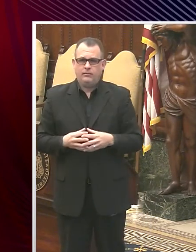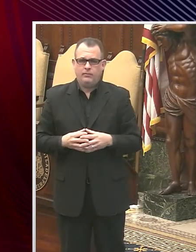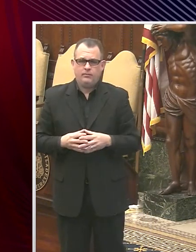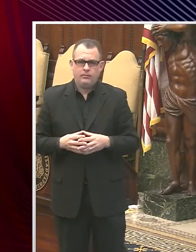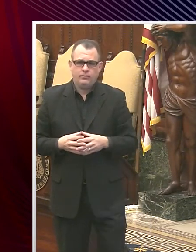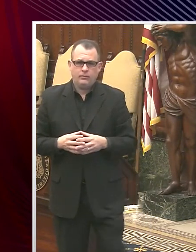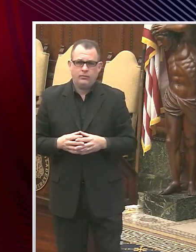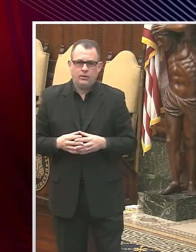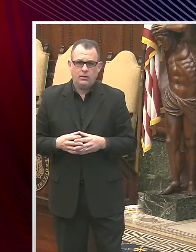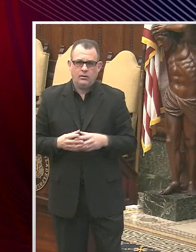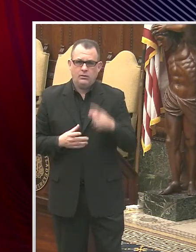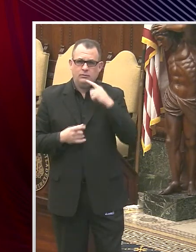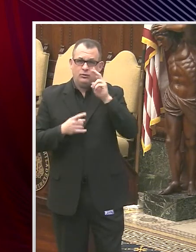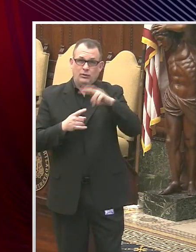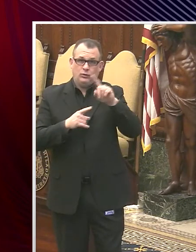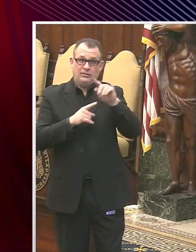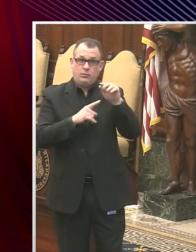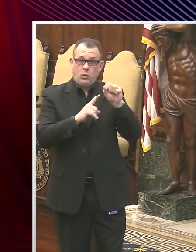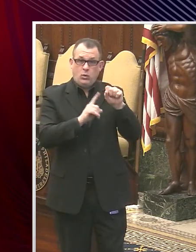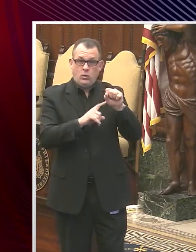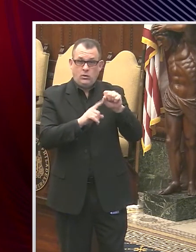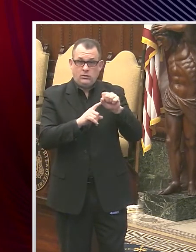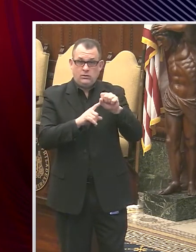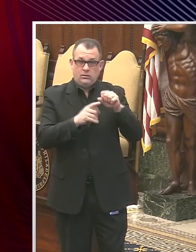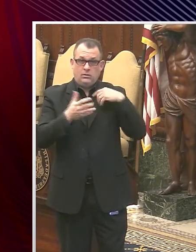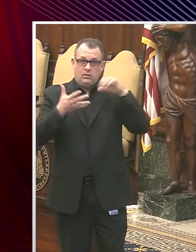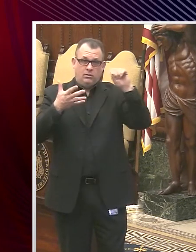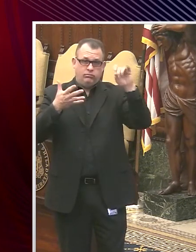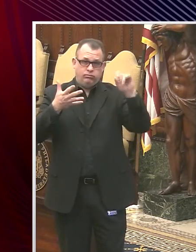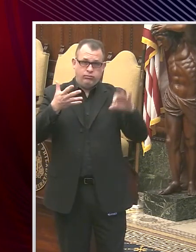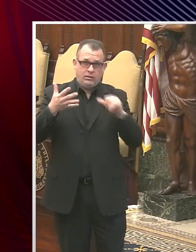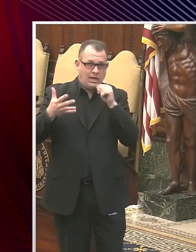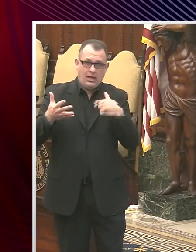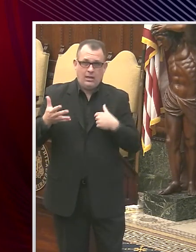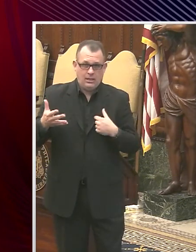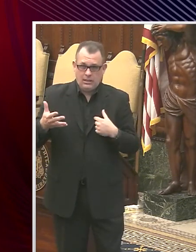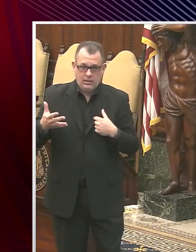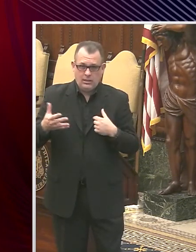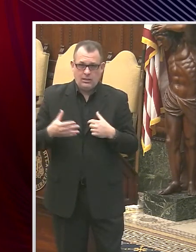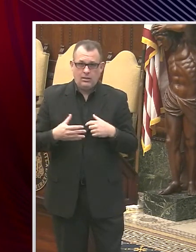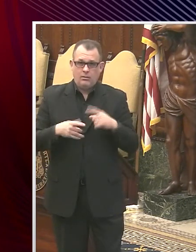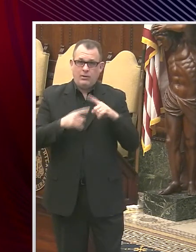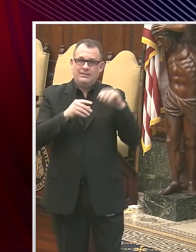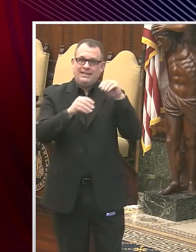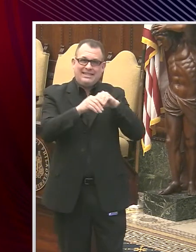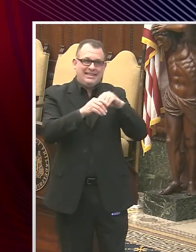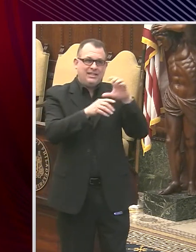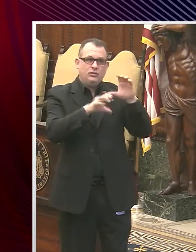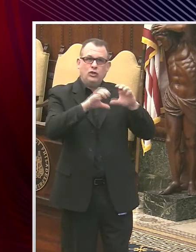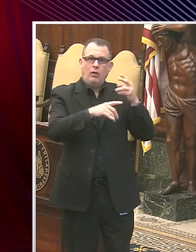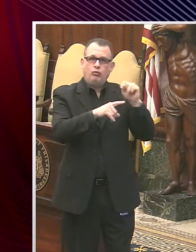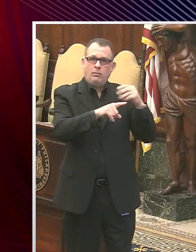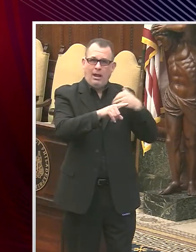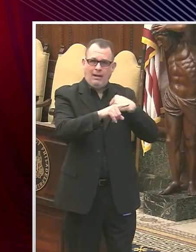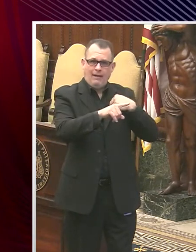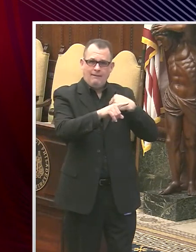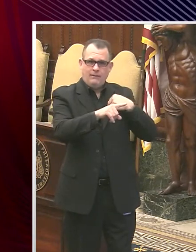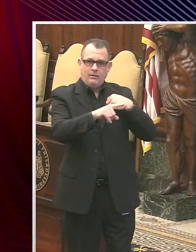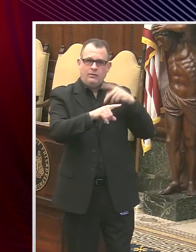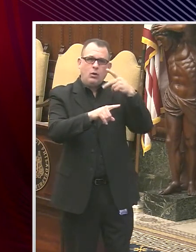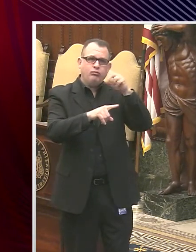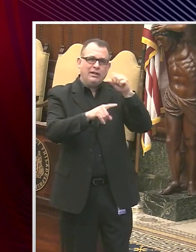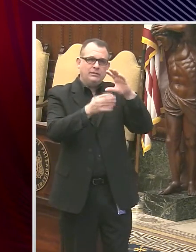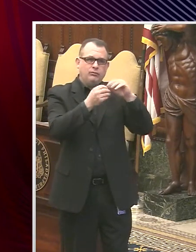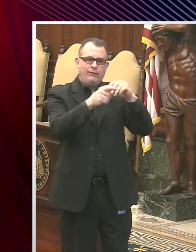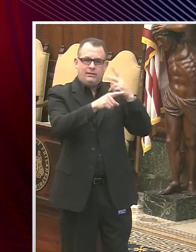The 22 zip codes, I won't read them all off, but they're in the press release that's going out and they're in the chat. Okay. And they're in Southwest